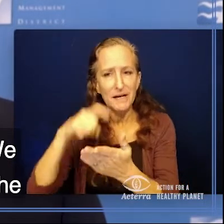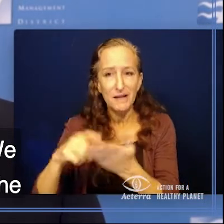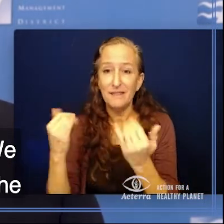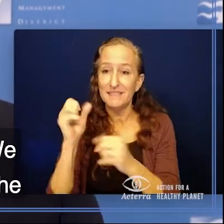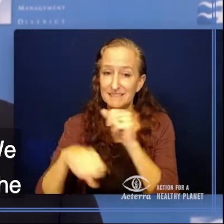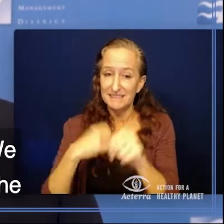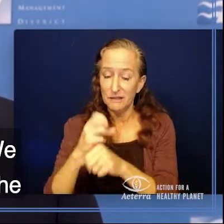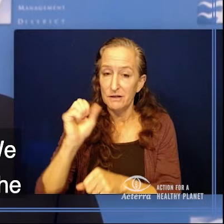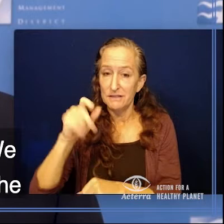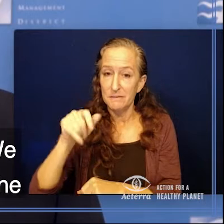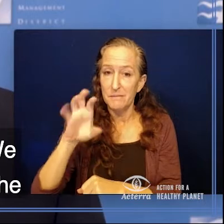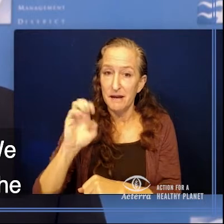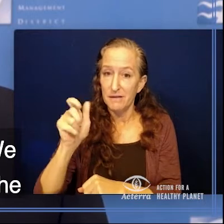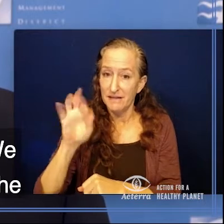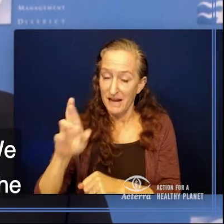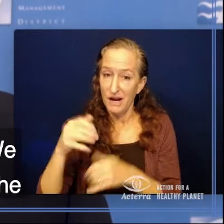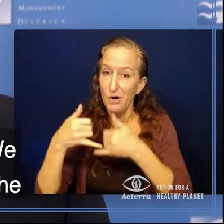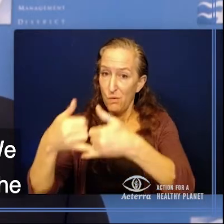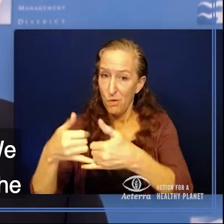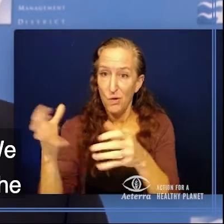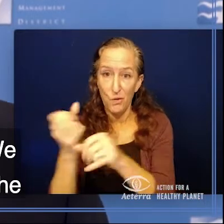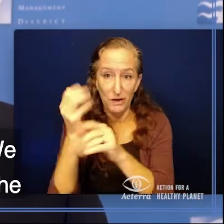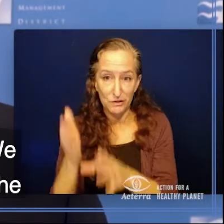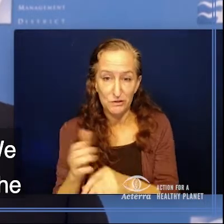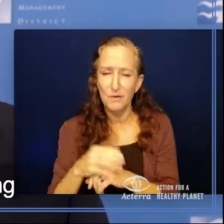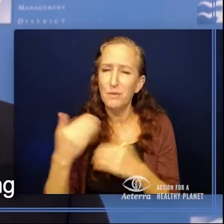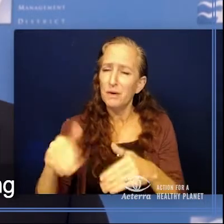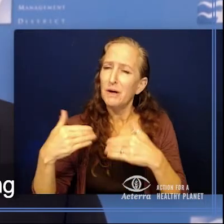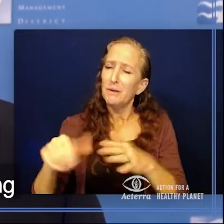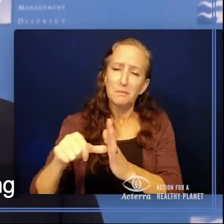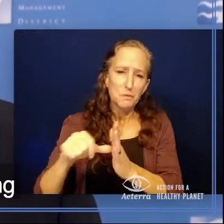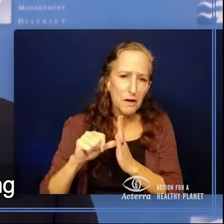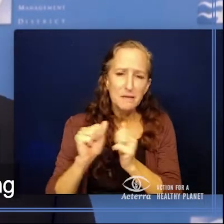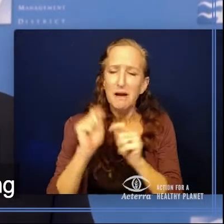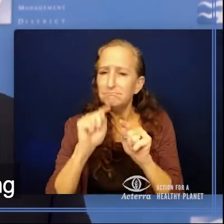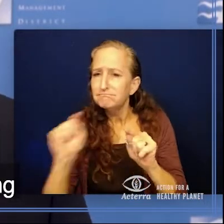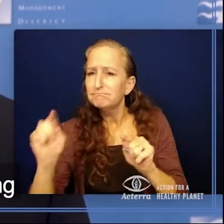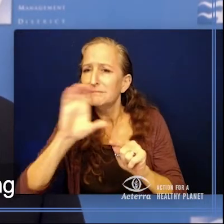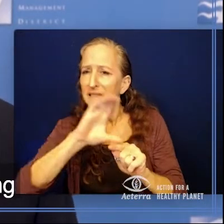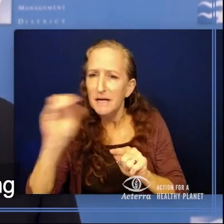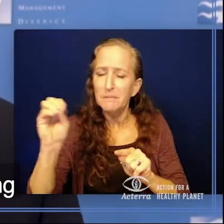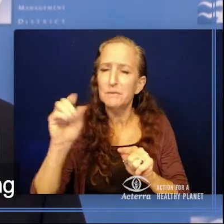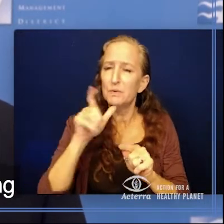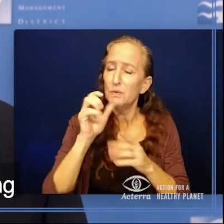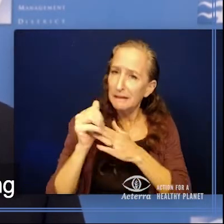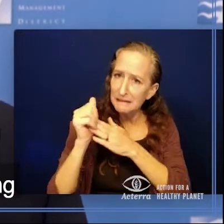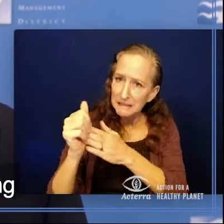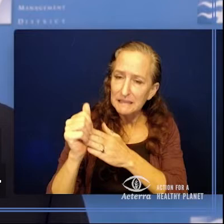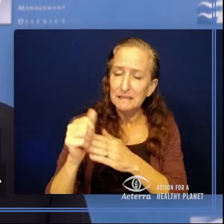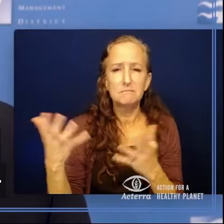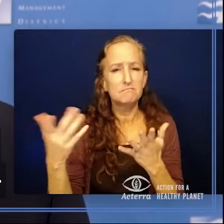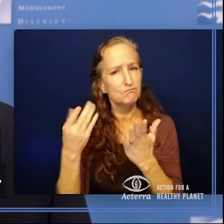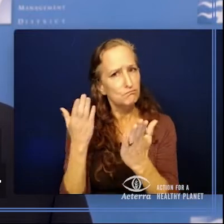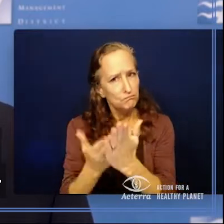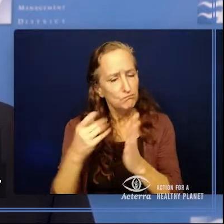Air Leadership Award winners. We continue to be impressed by the number of Bay Area-based companies that lead, showing